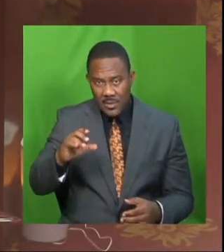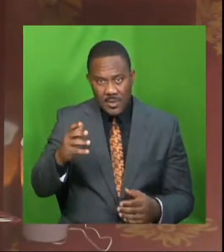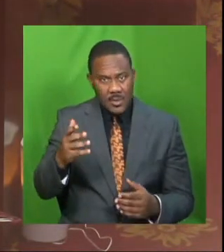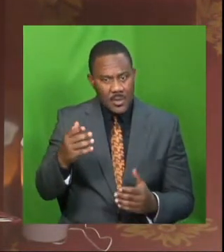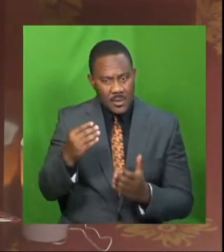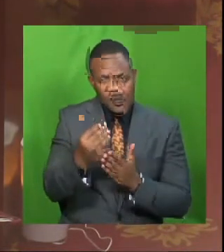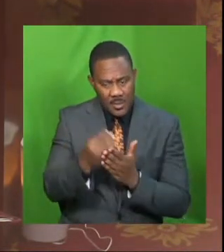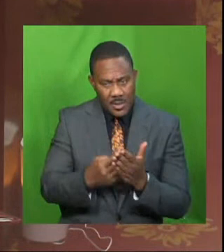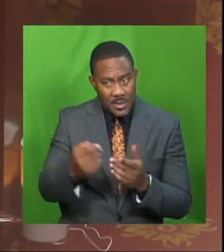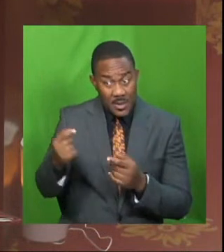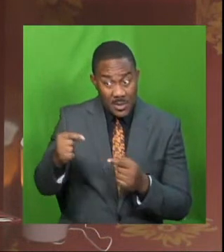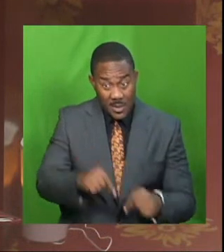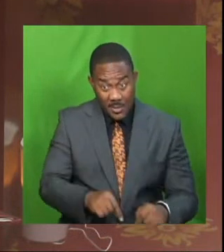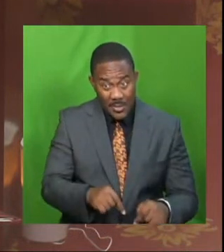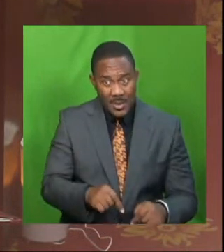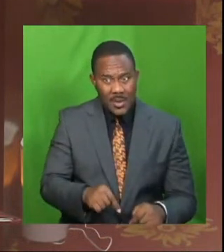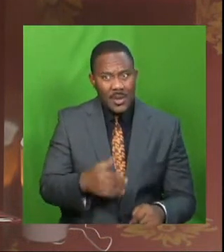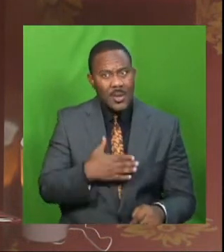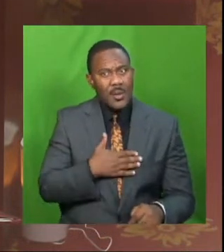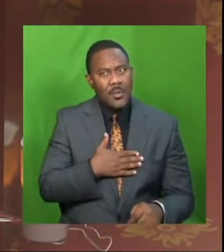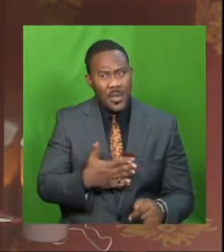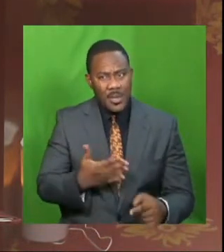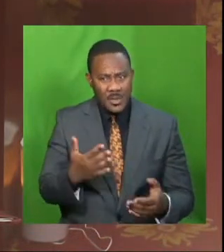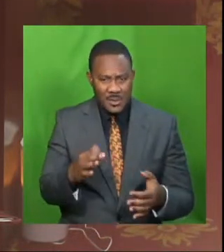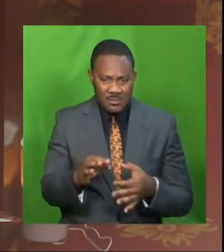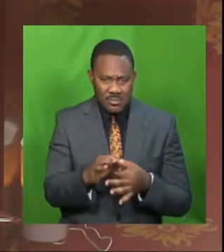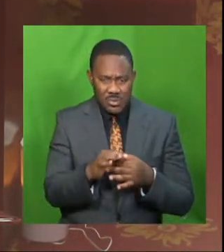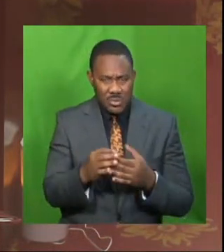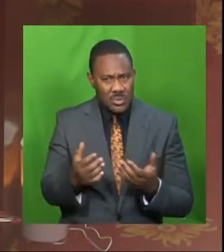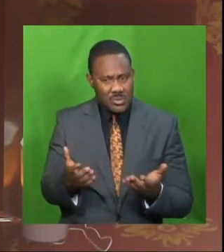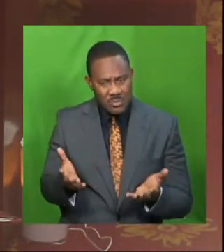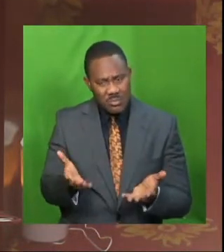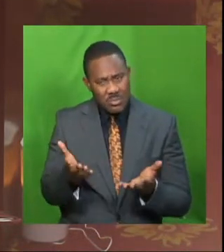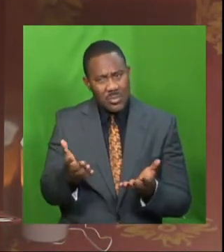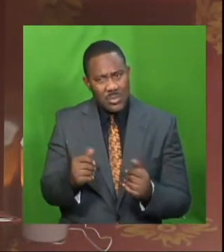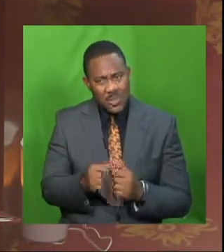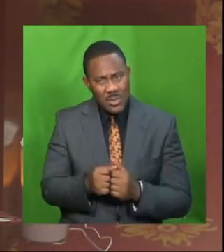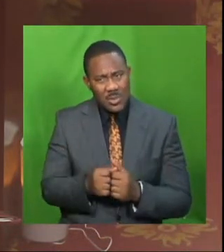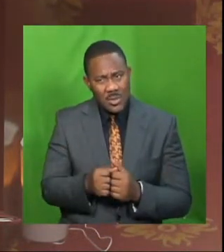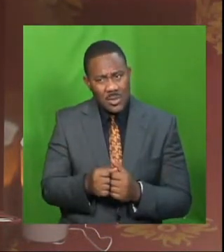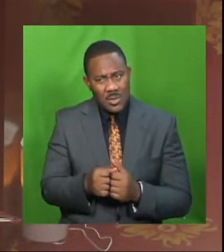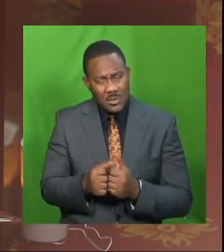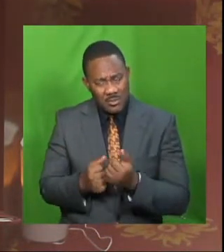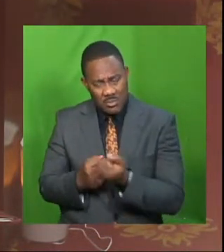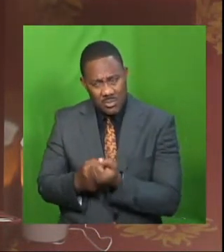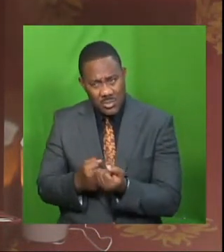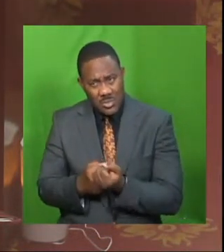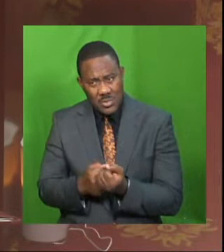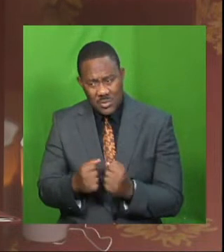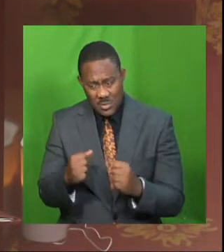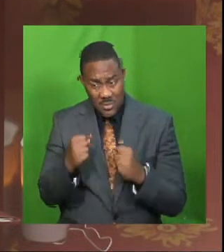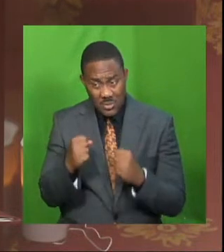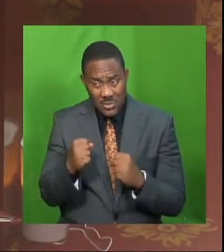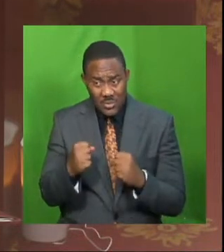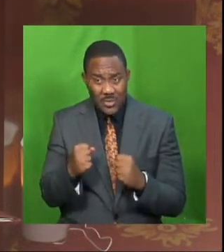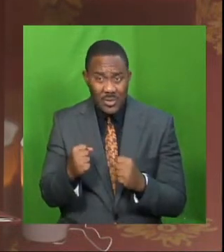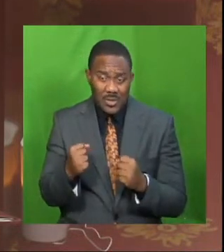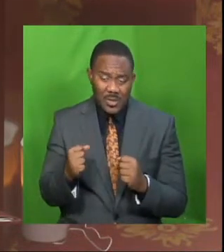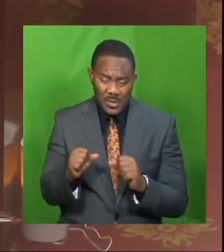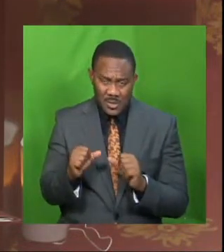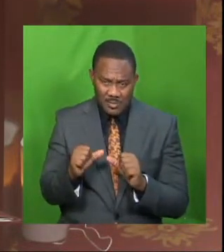next fiscal year appears, we join in advocacy that they get a bigger vote so that they are stronger to